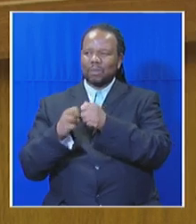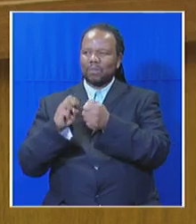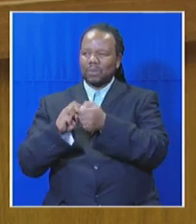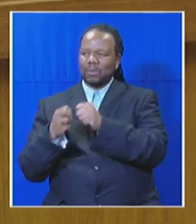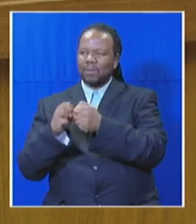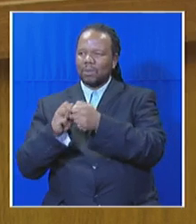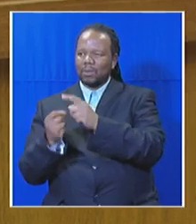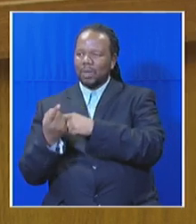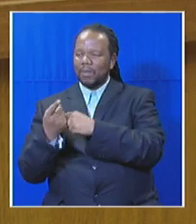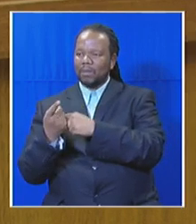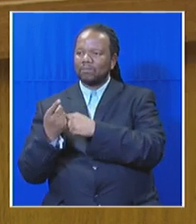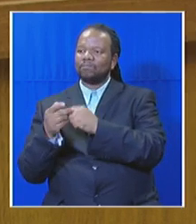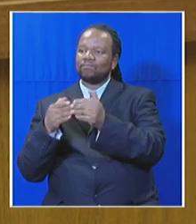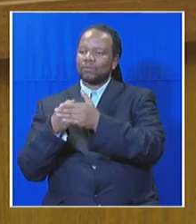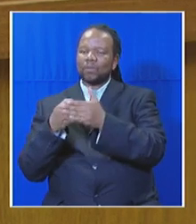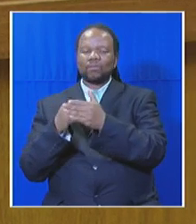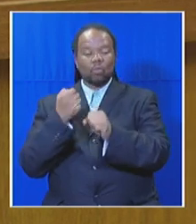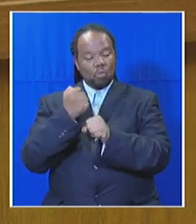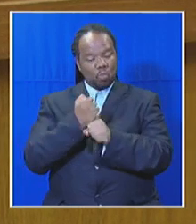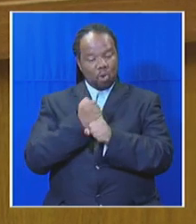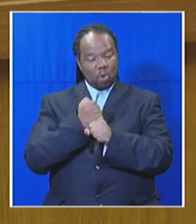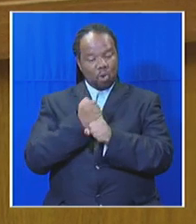is going on. According to the